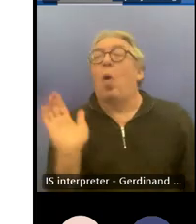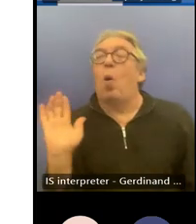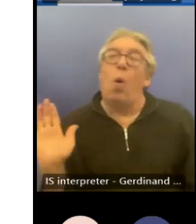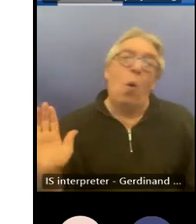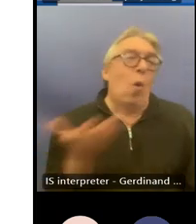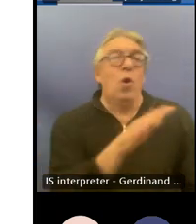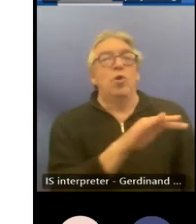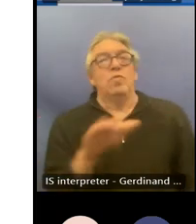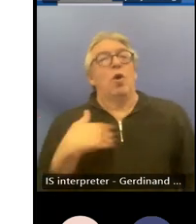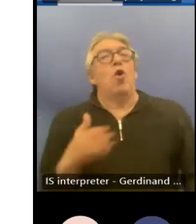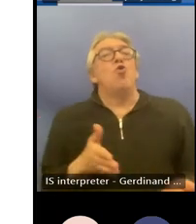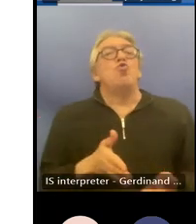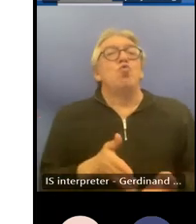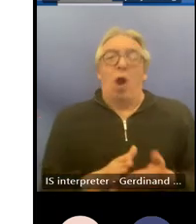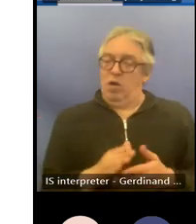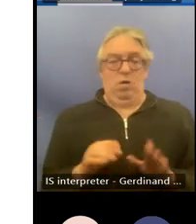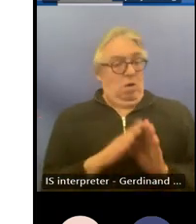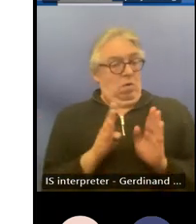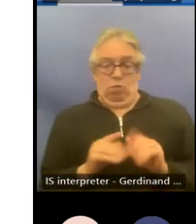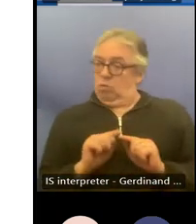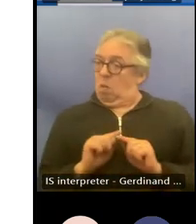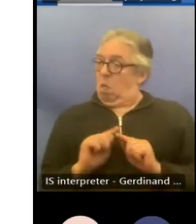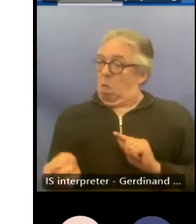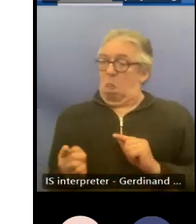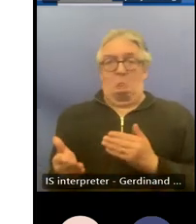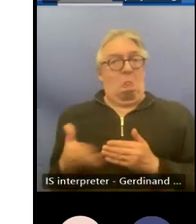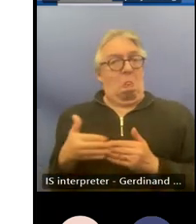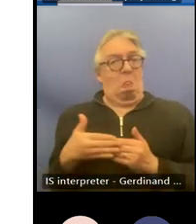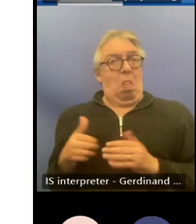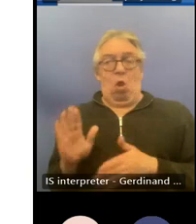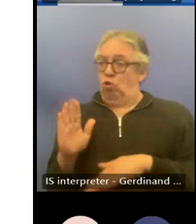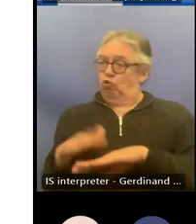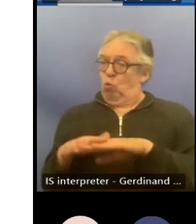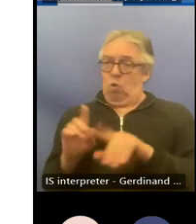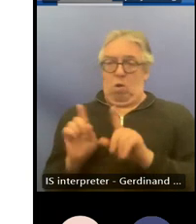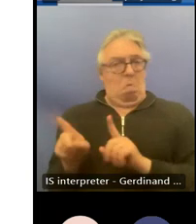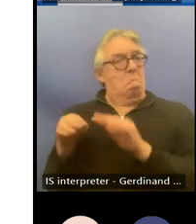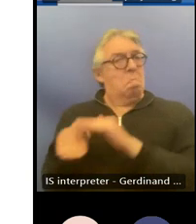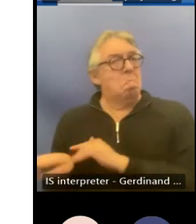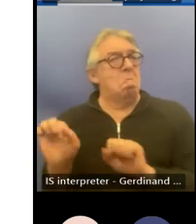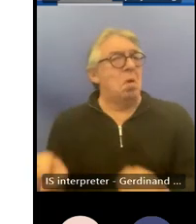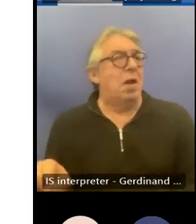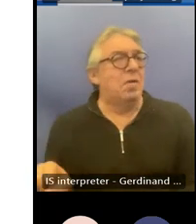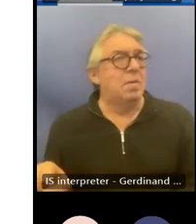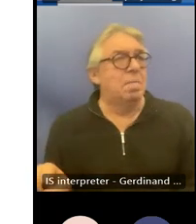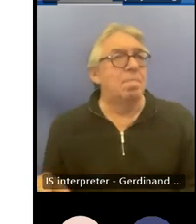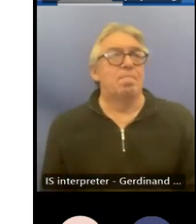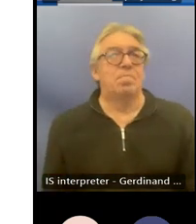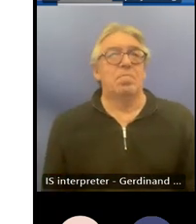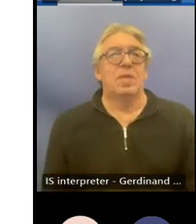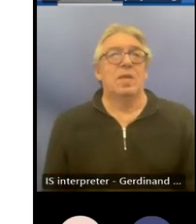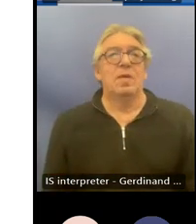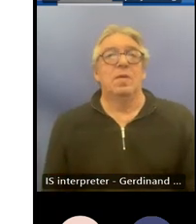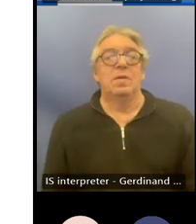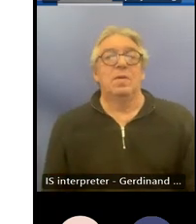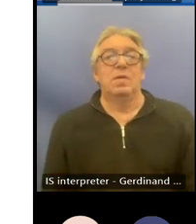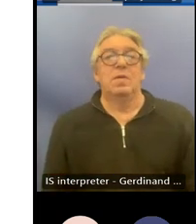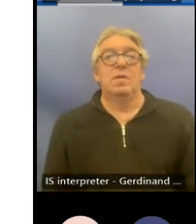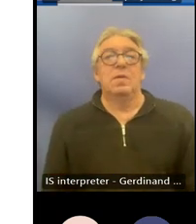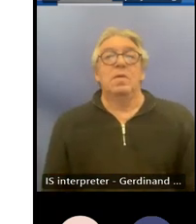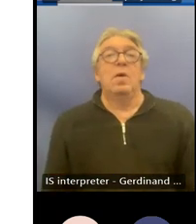school, public school that is closest to them. And we believe that children, all children need to have an